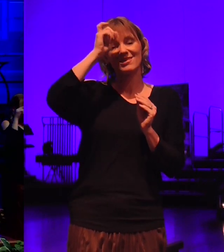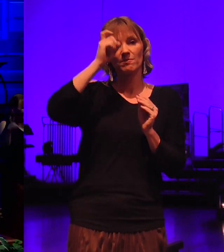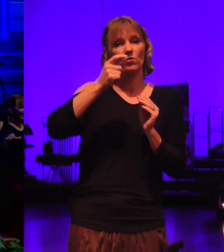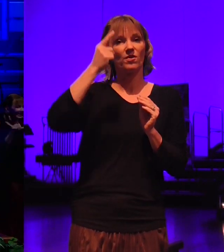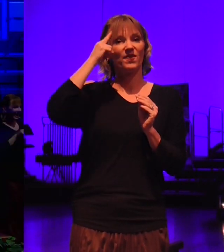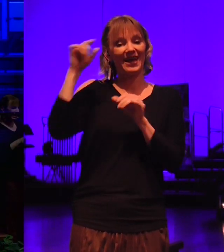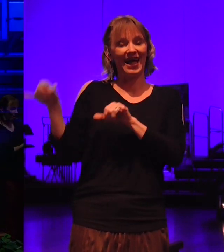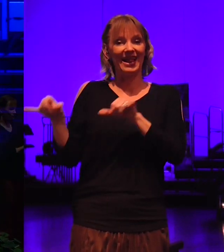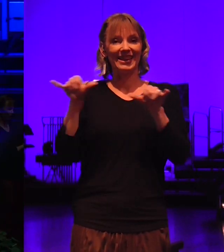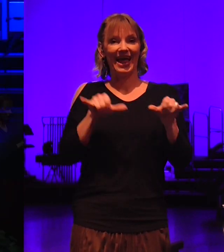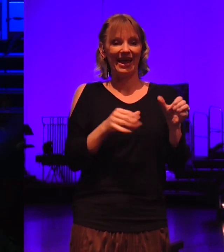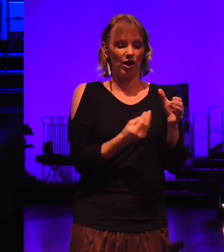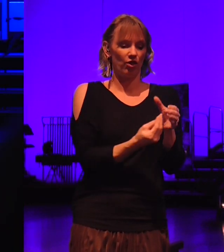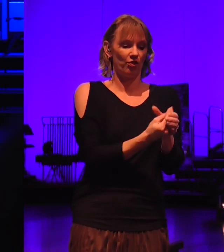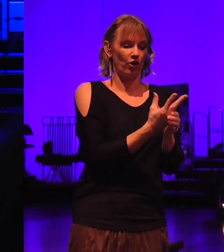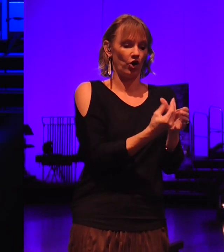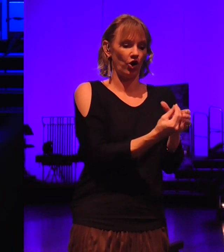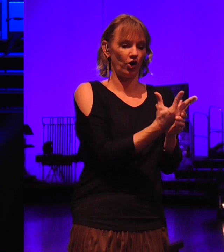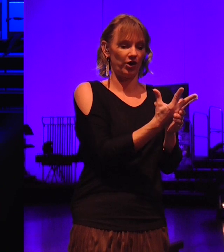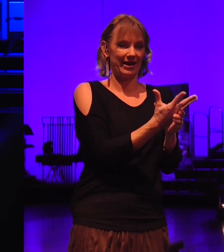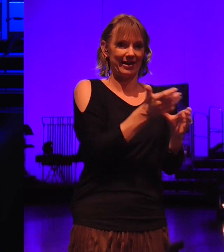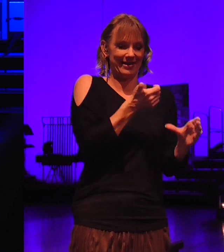Think like a garden.